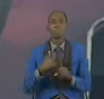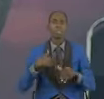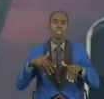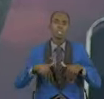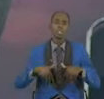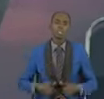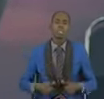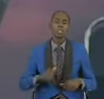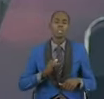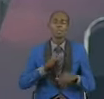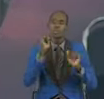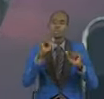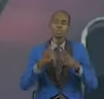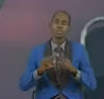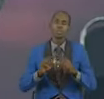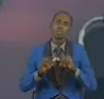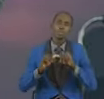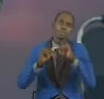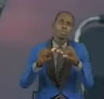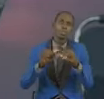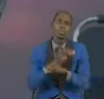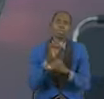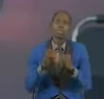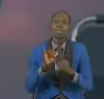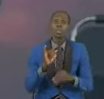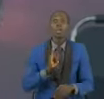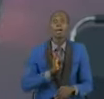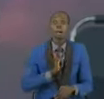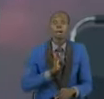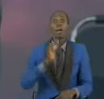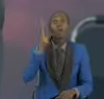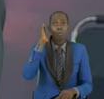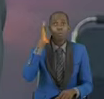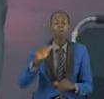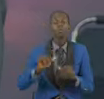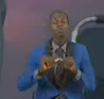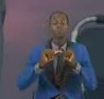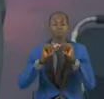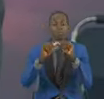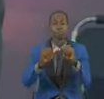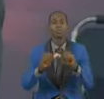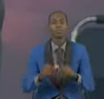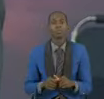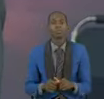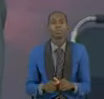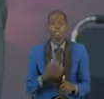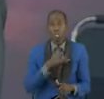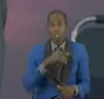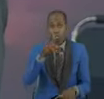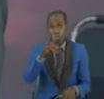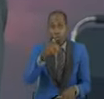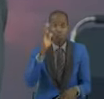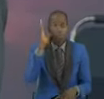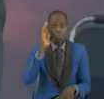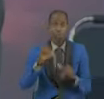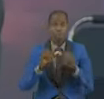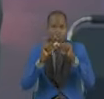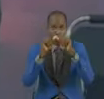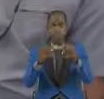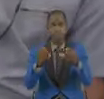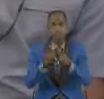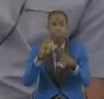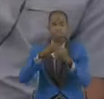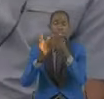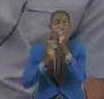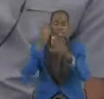continue anymore. I will continue. Yeah. And you will continue, yeah, in Jesus'